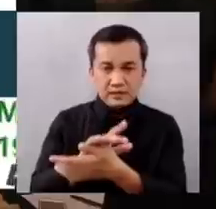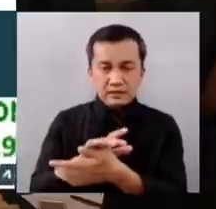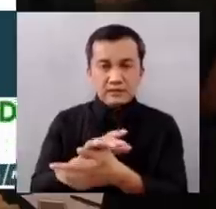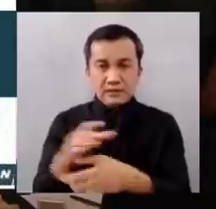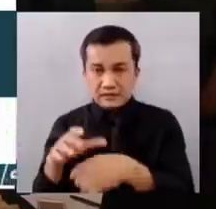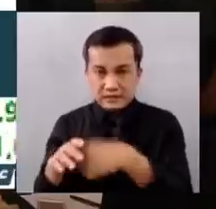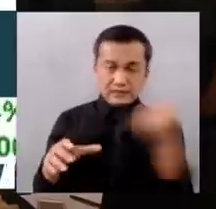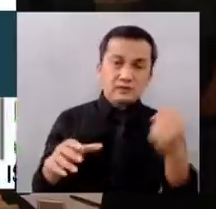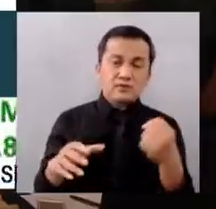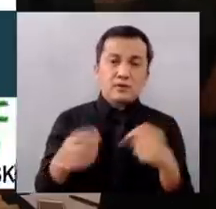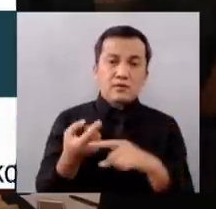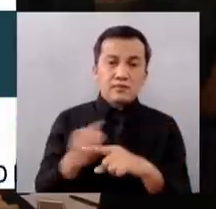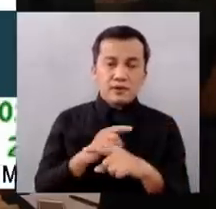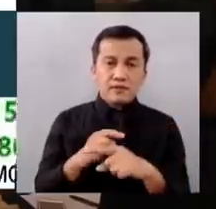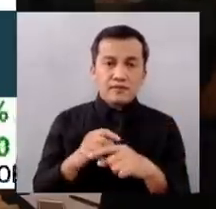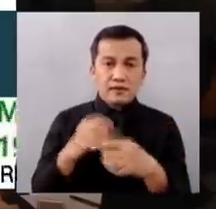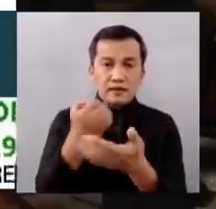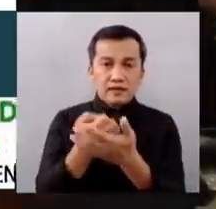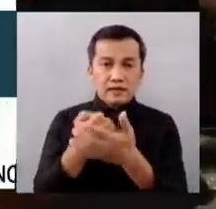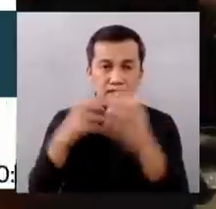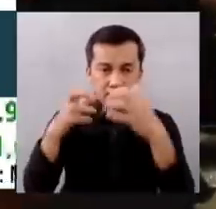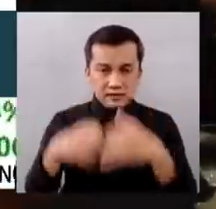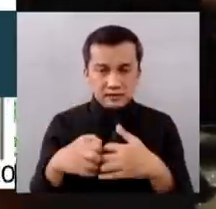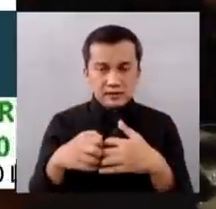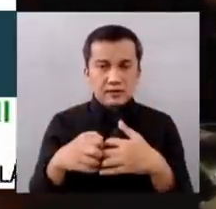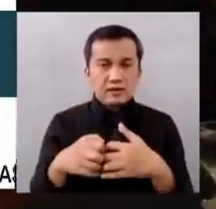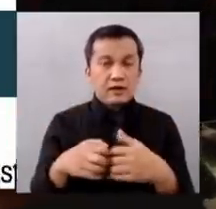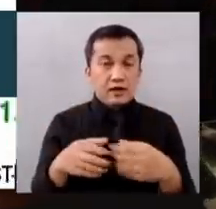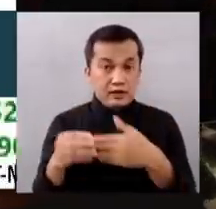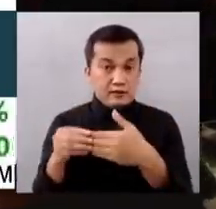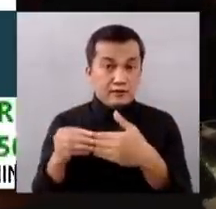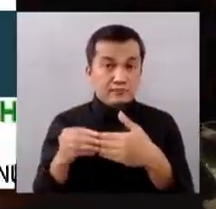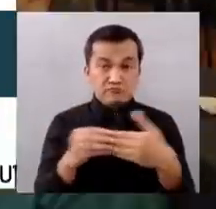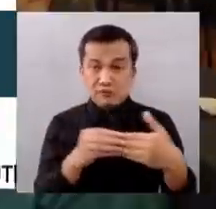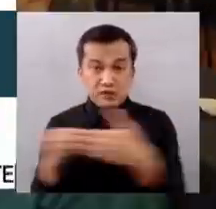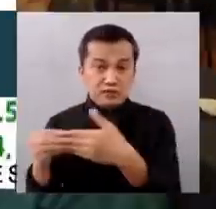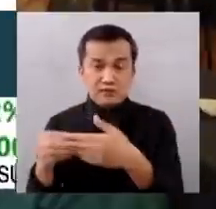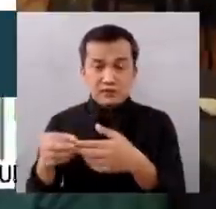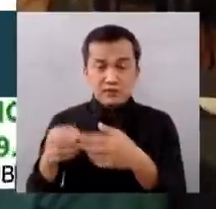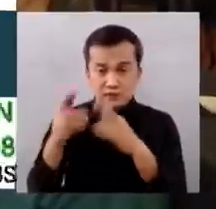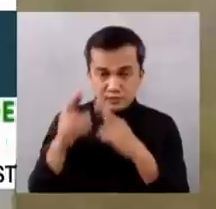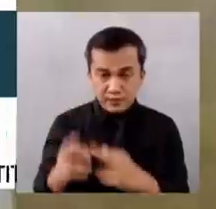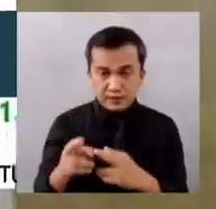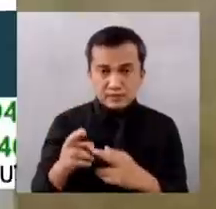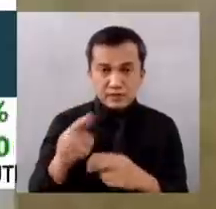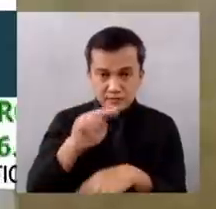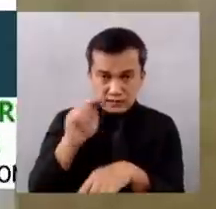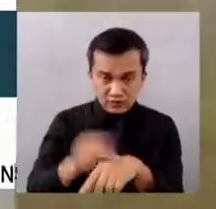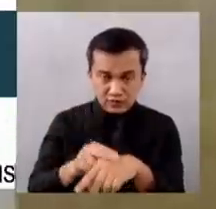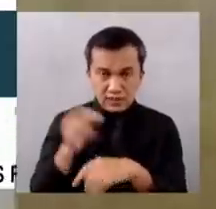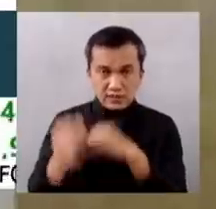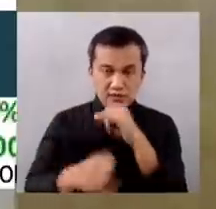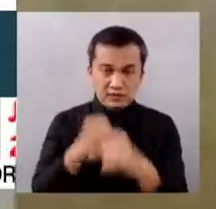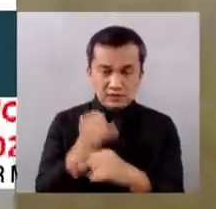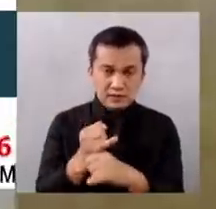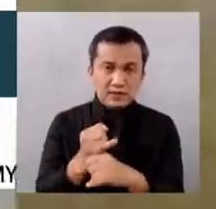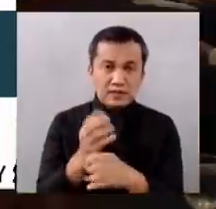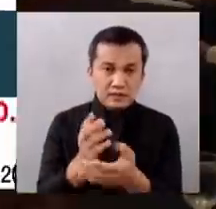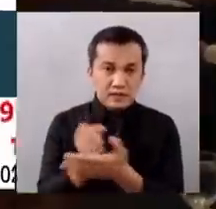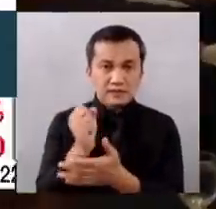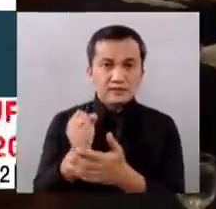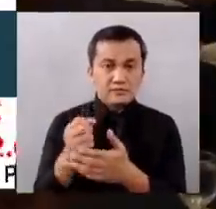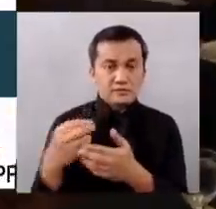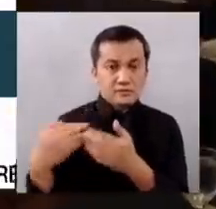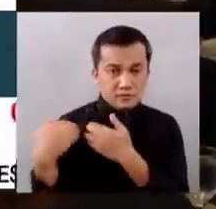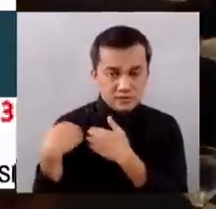leader that will respect civil liberties, civil rights, even domestic and international accountability, not only of corruption,